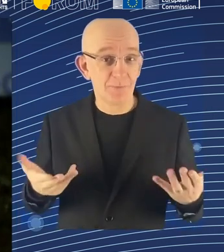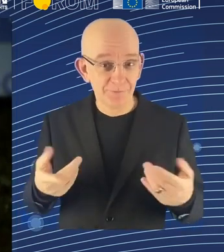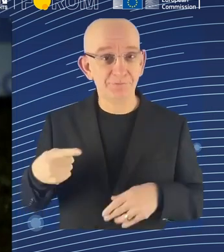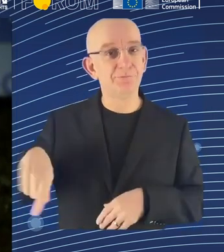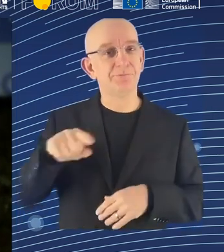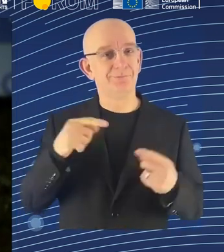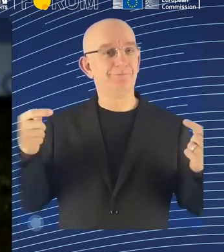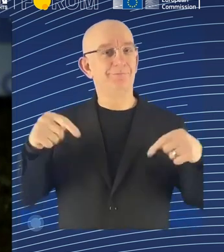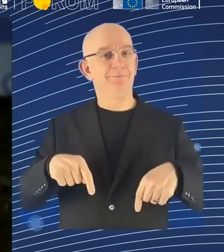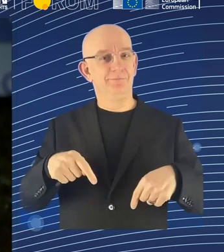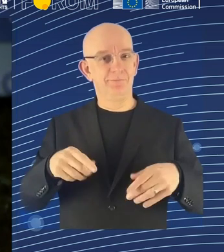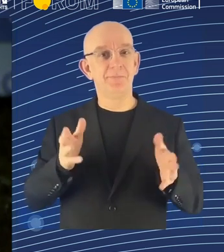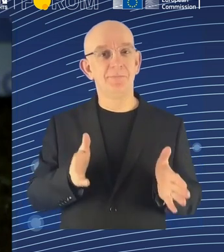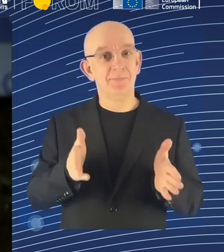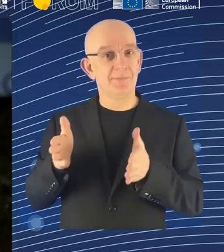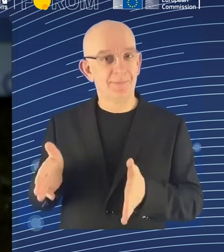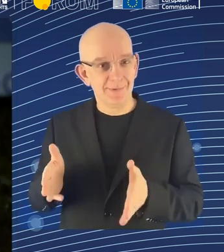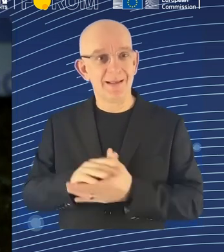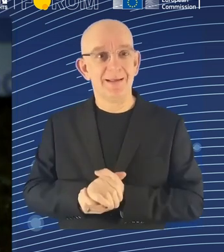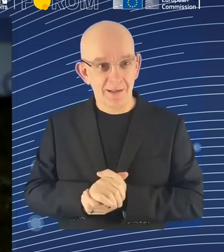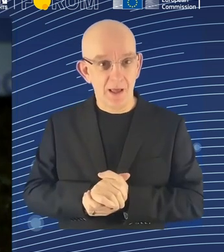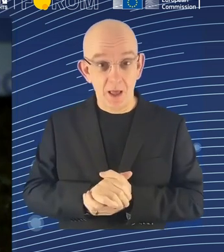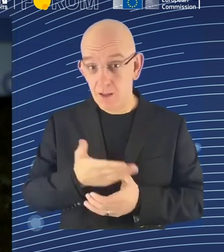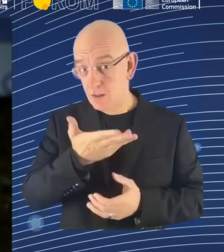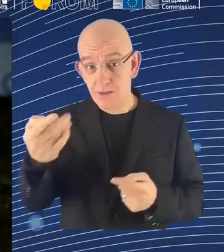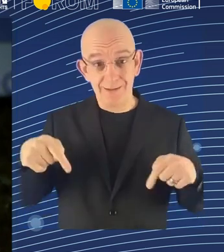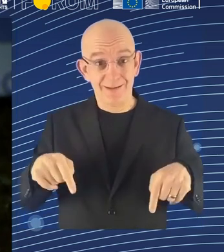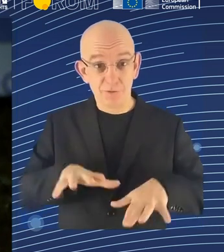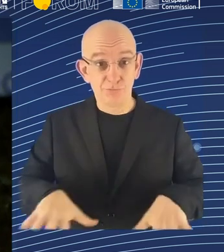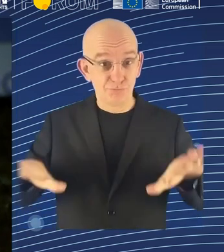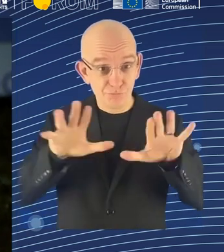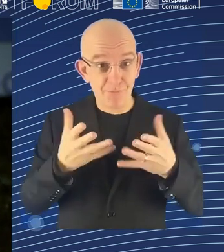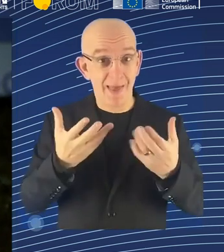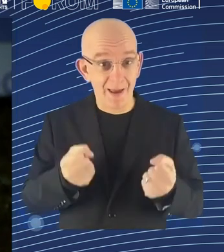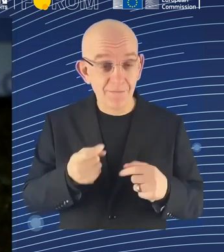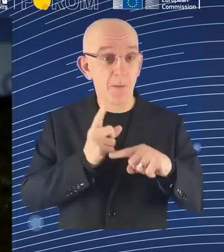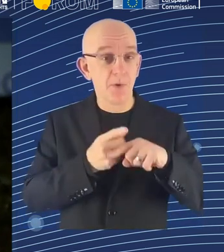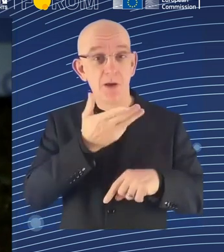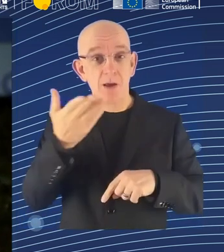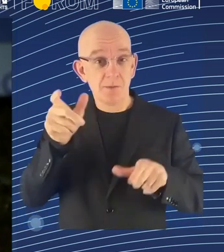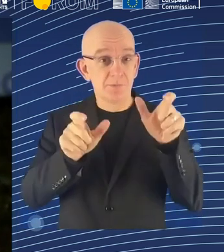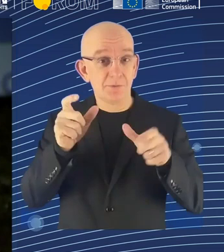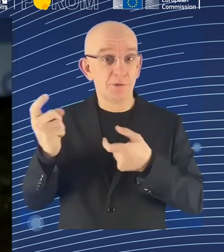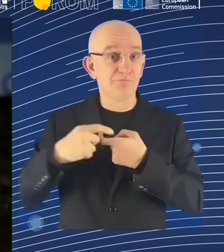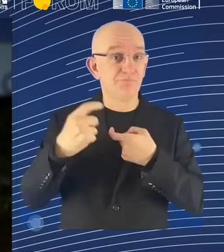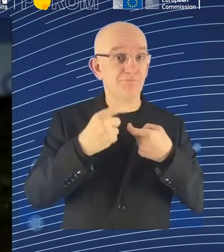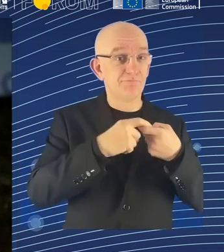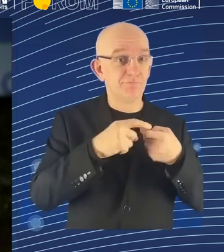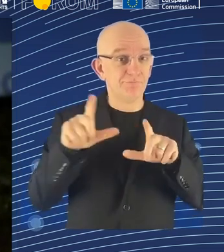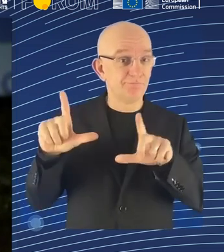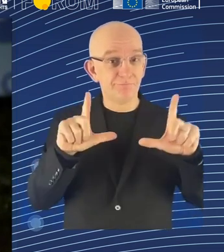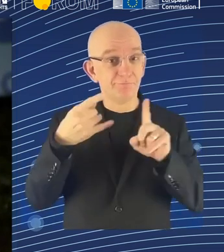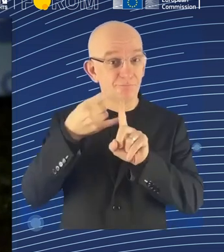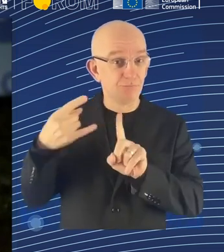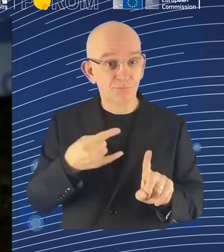workshops to deep dive into a number of themes relating to the impact of AI on the world of work and have